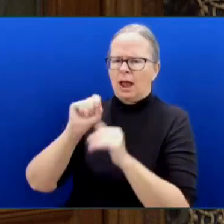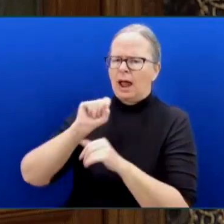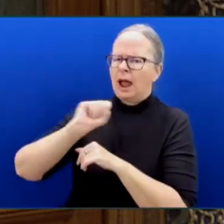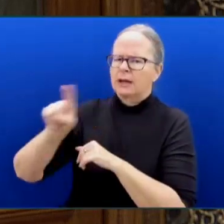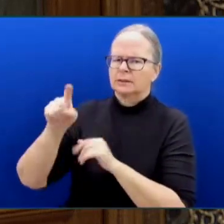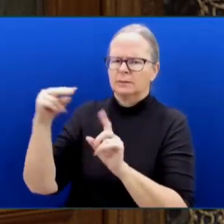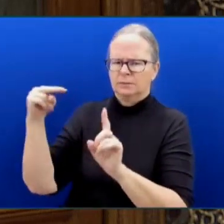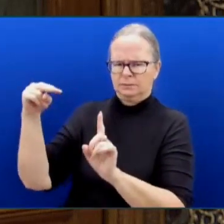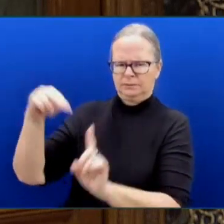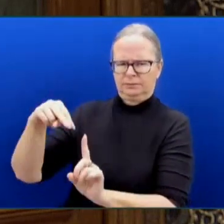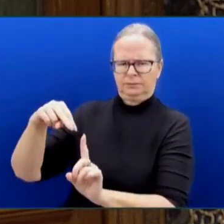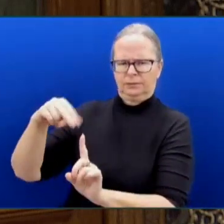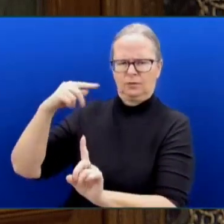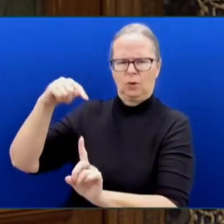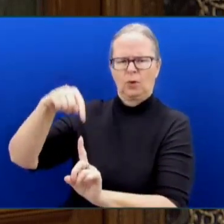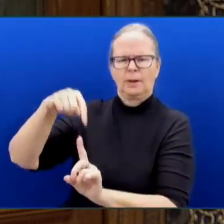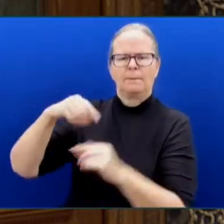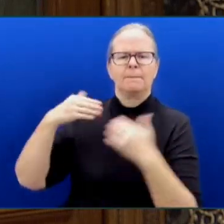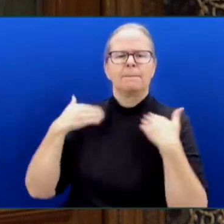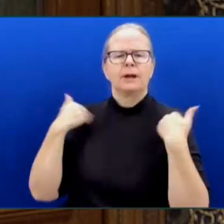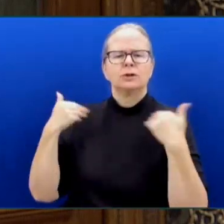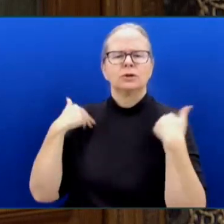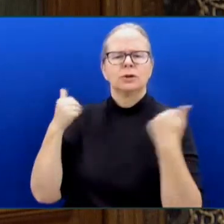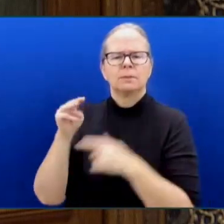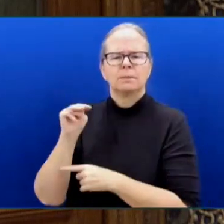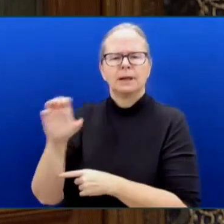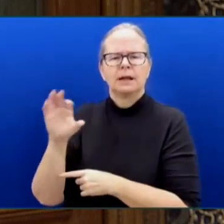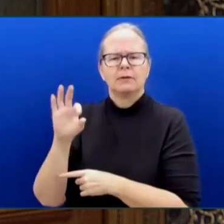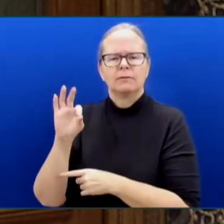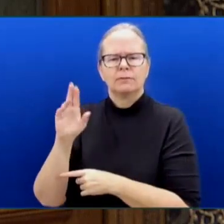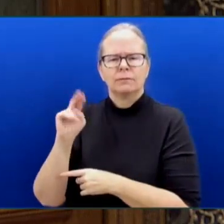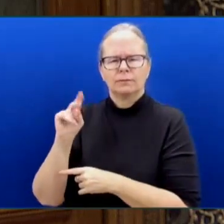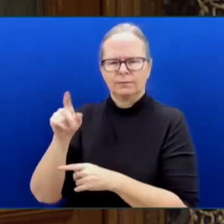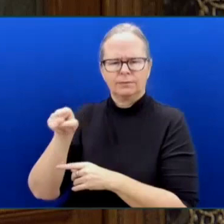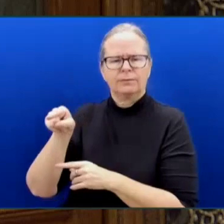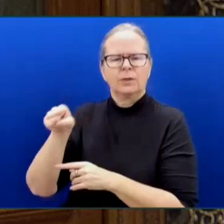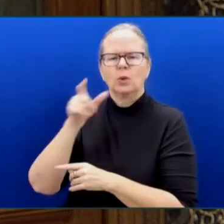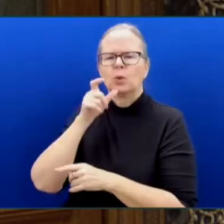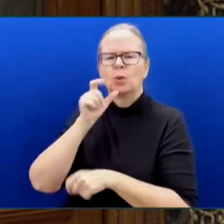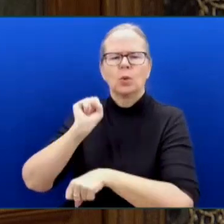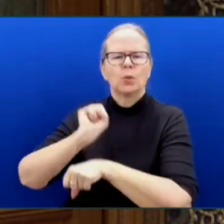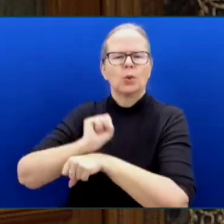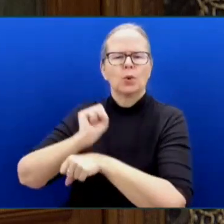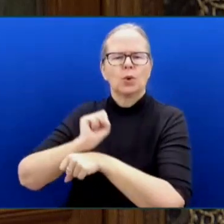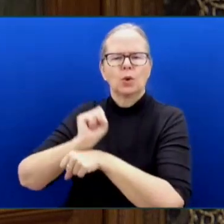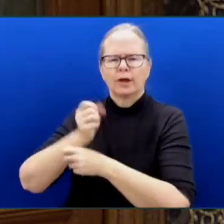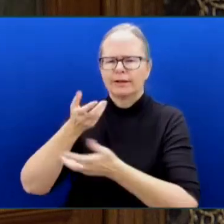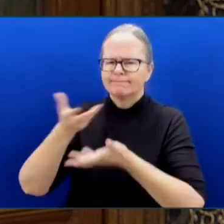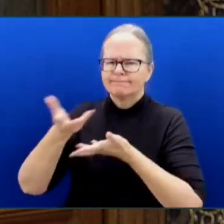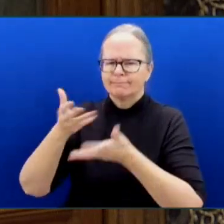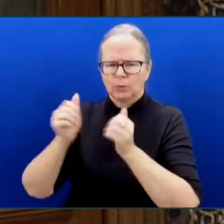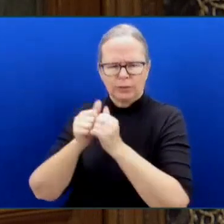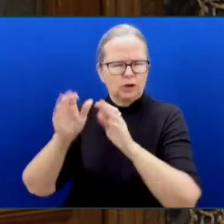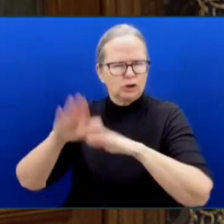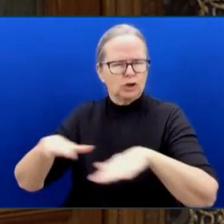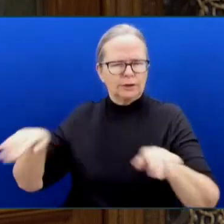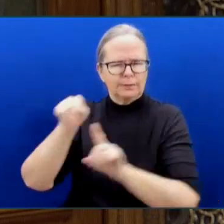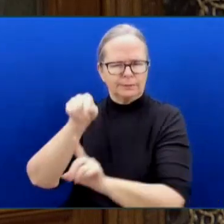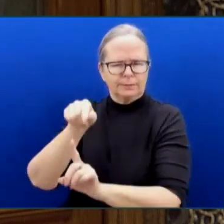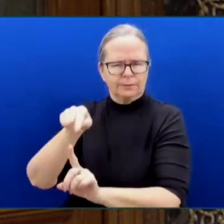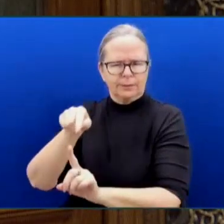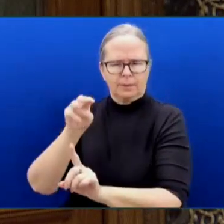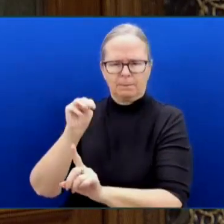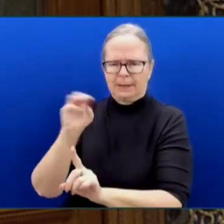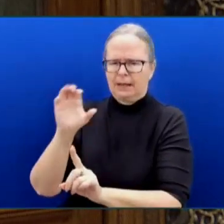Family Development. Child welfare workers in this province have extraordinary powers to remove children from their